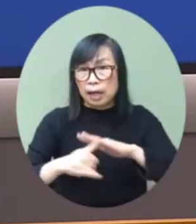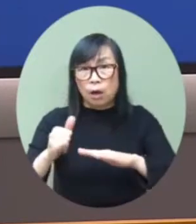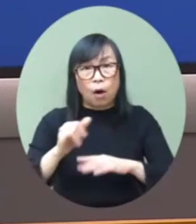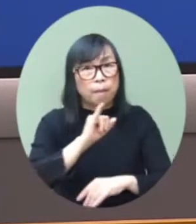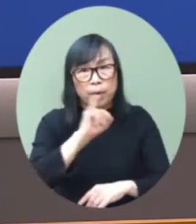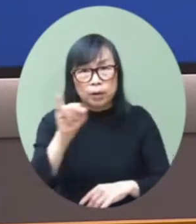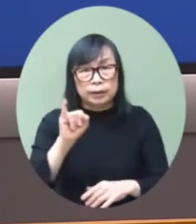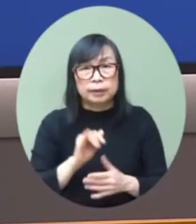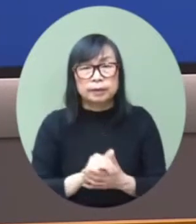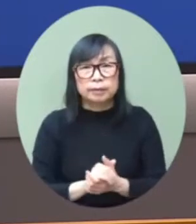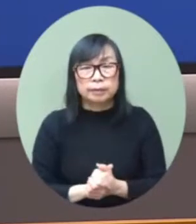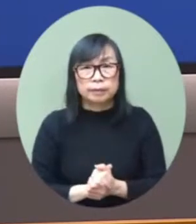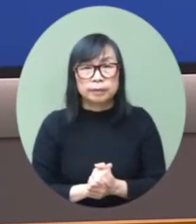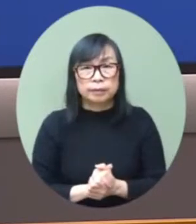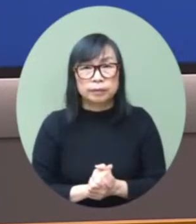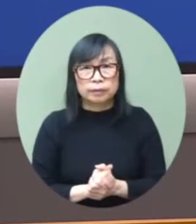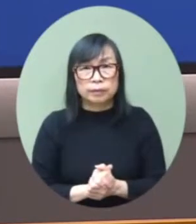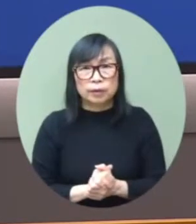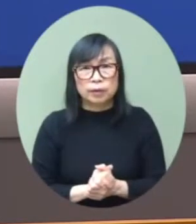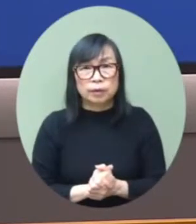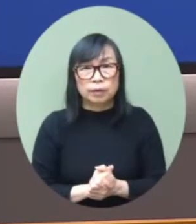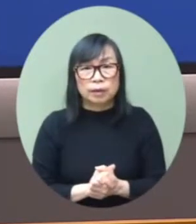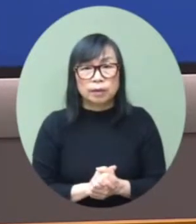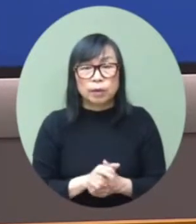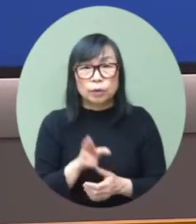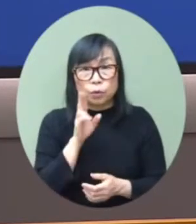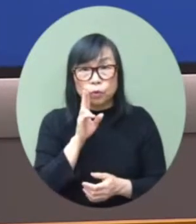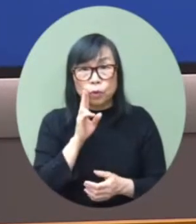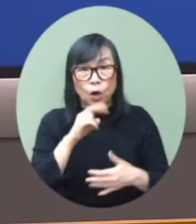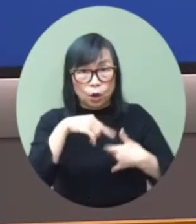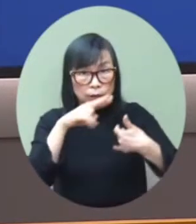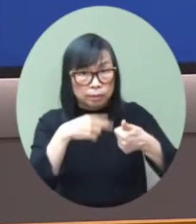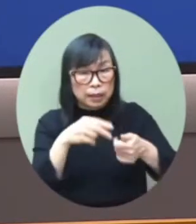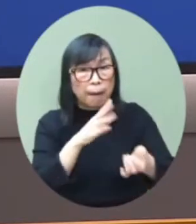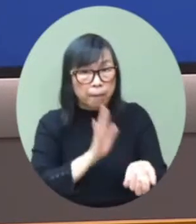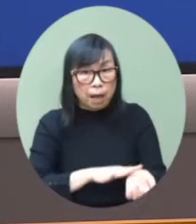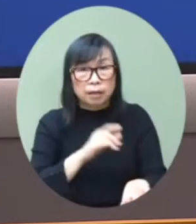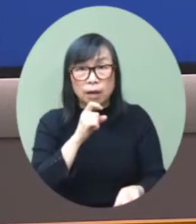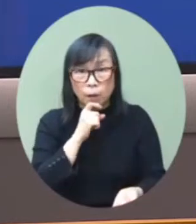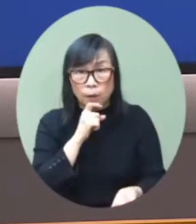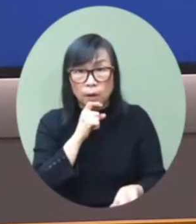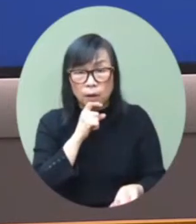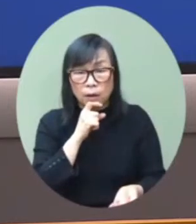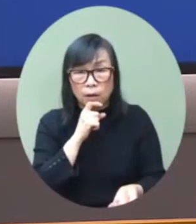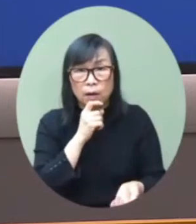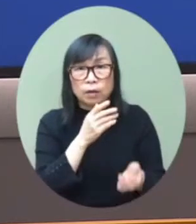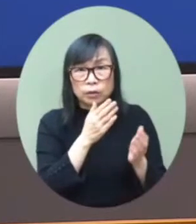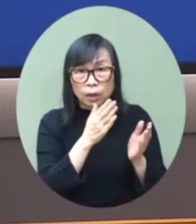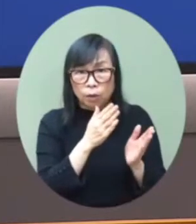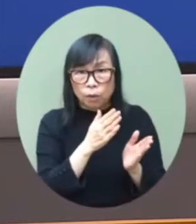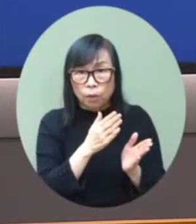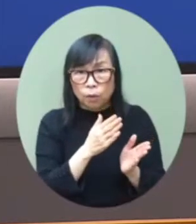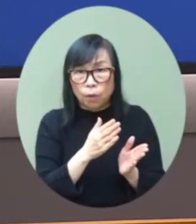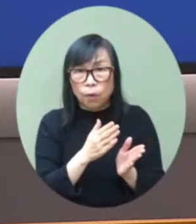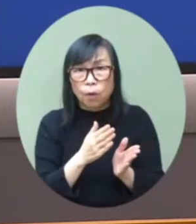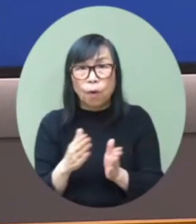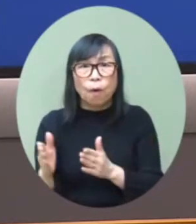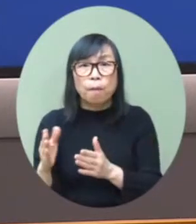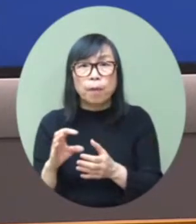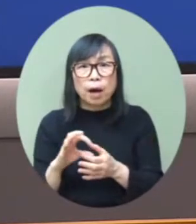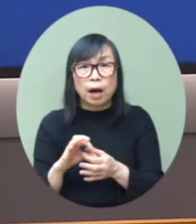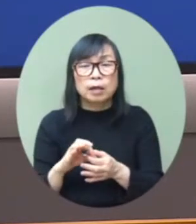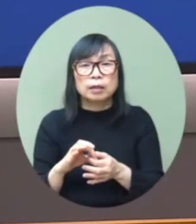will arrange the necessary and suitable isolation for these infected cases. The RTD provides us a very